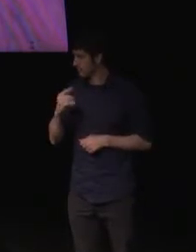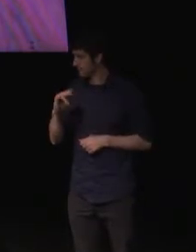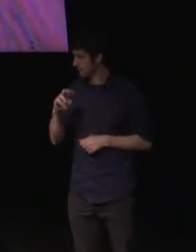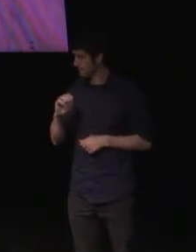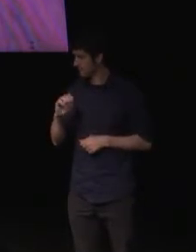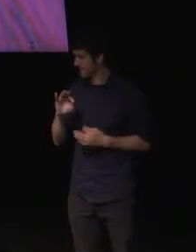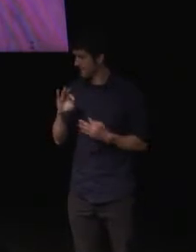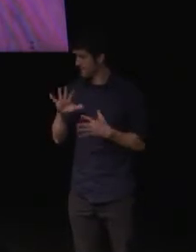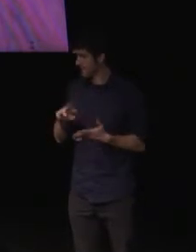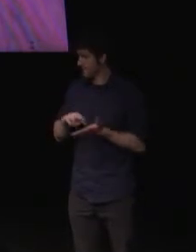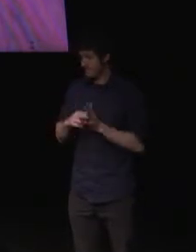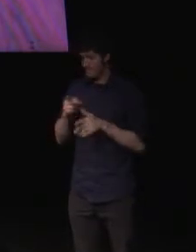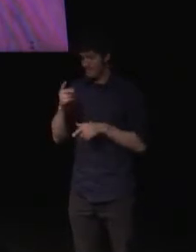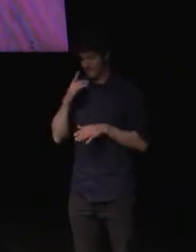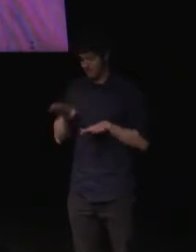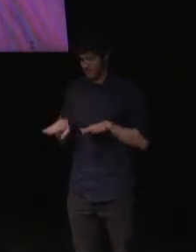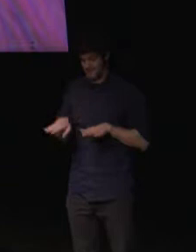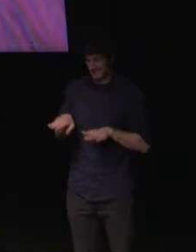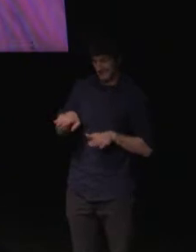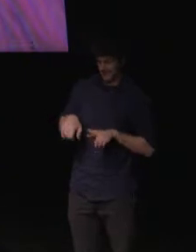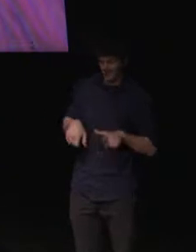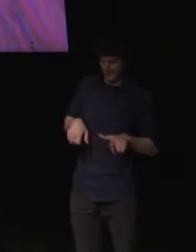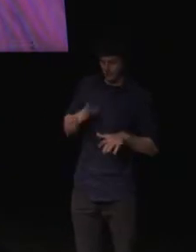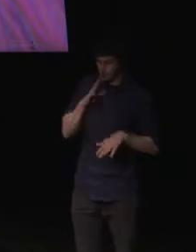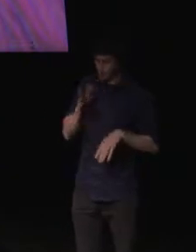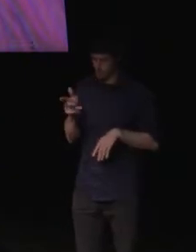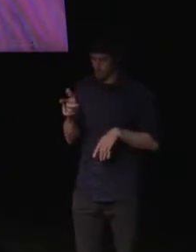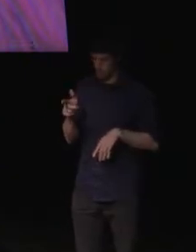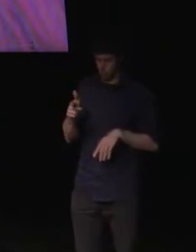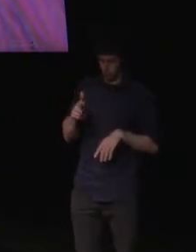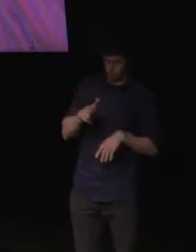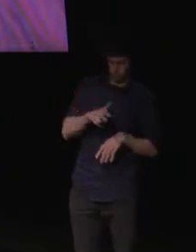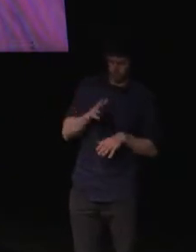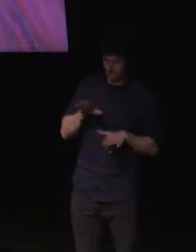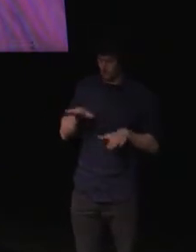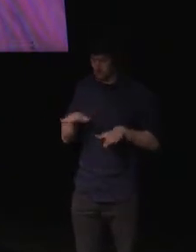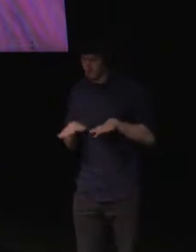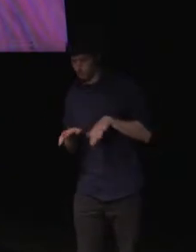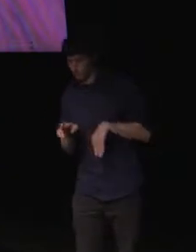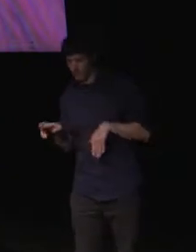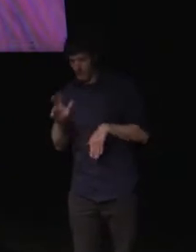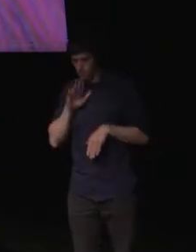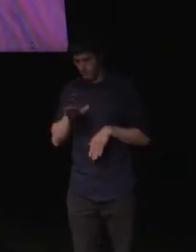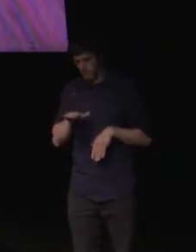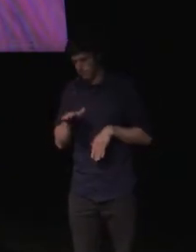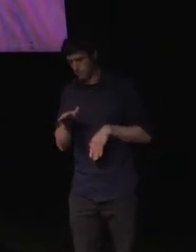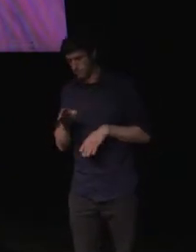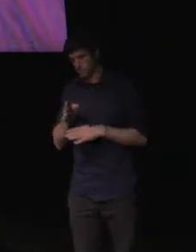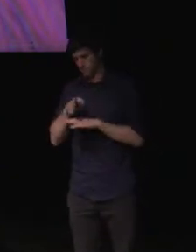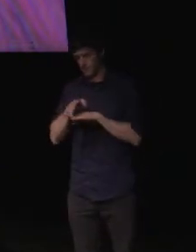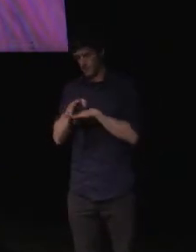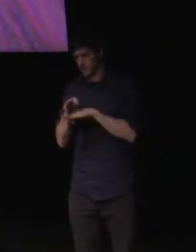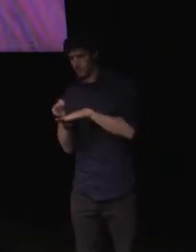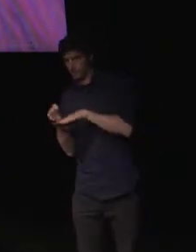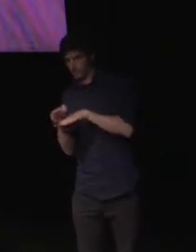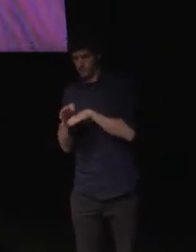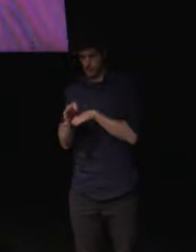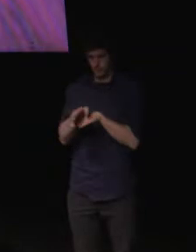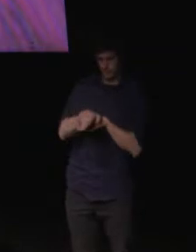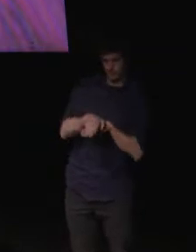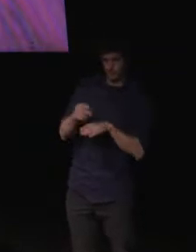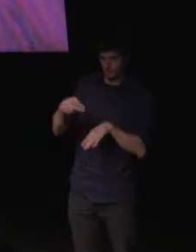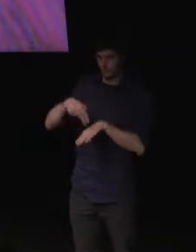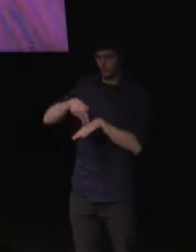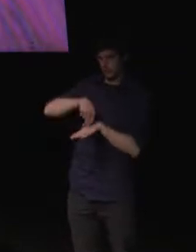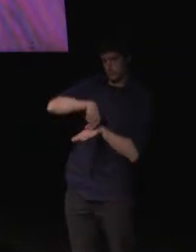lean to the left, it'll lean to the left. If you lean to the right, it'll lean to the right, right? And so when the Wii U came out, the Switch came